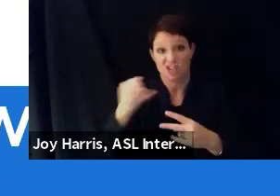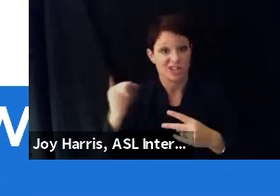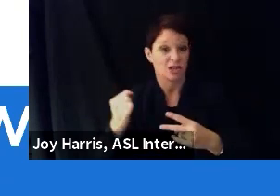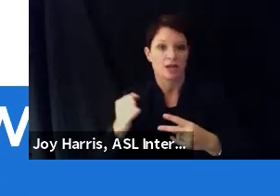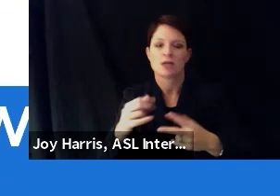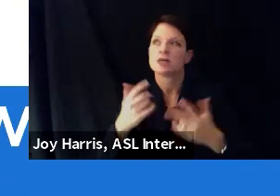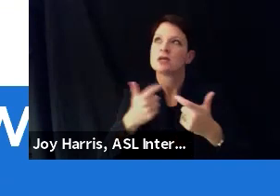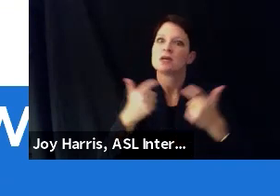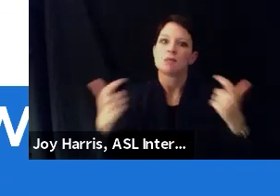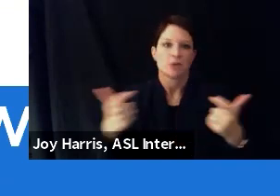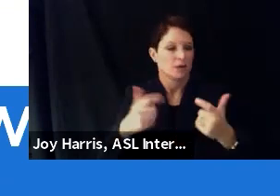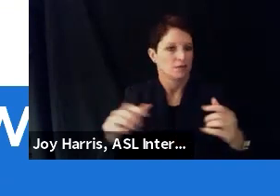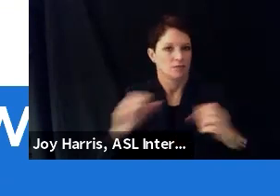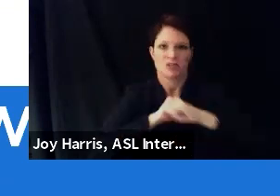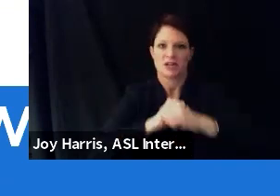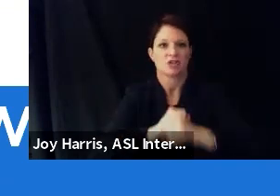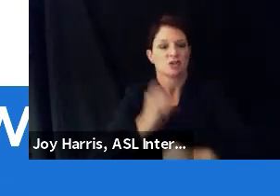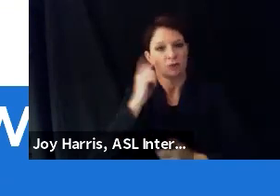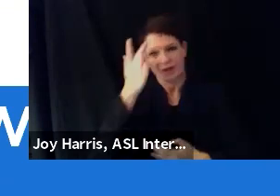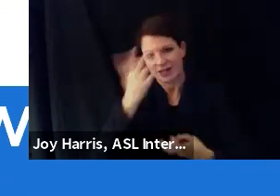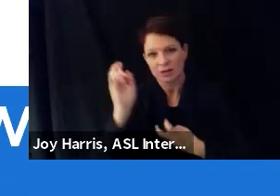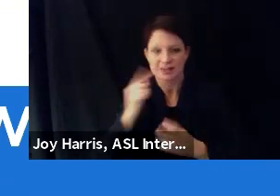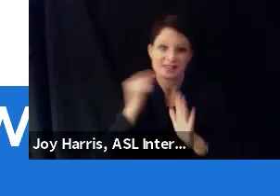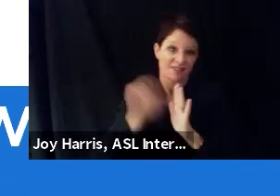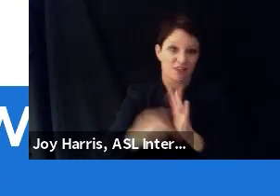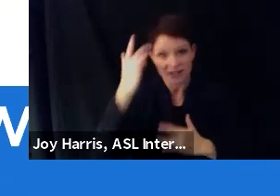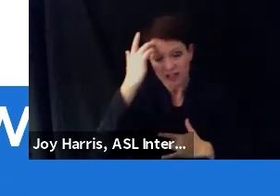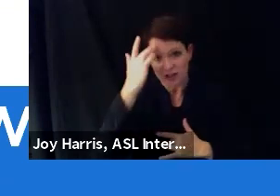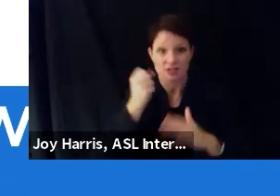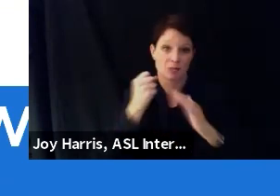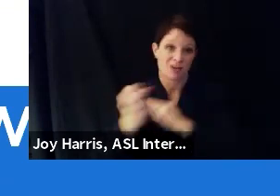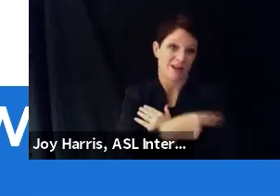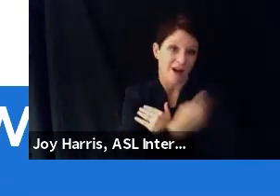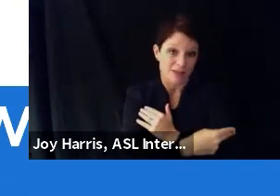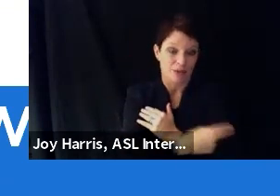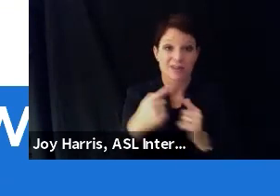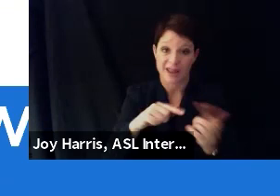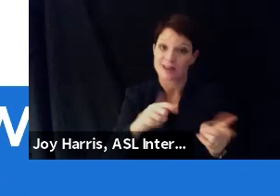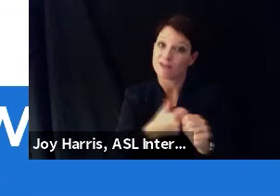illness, hospitalizations, and death. Severe illness, hospitalizations and death.